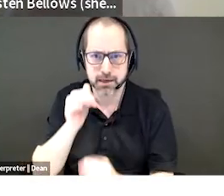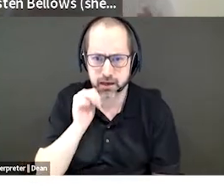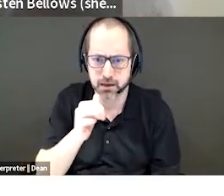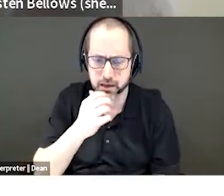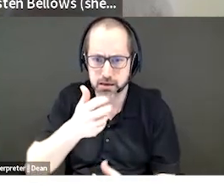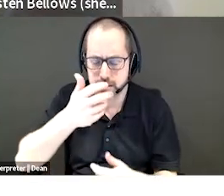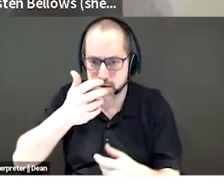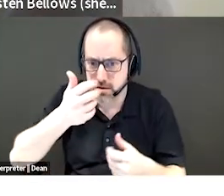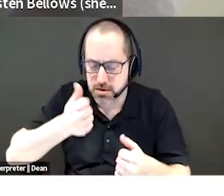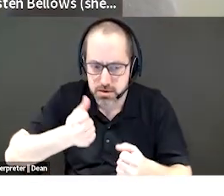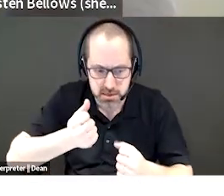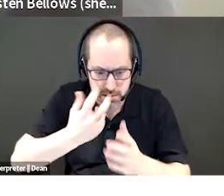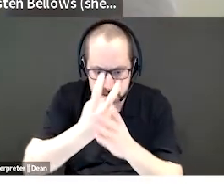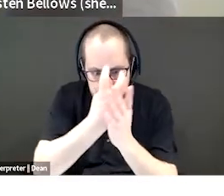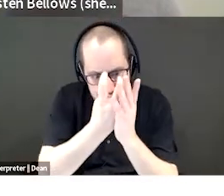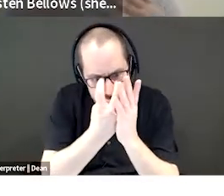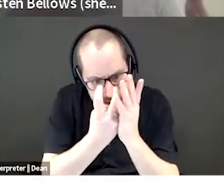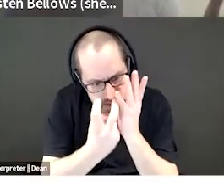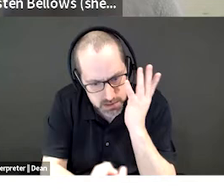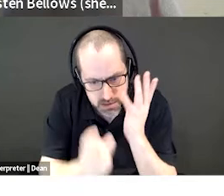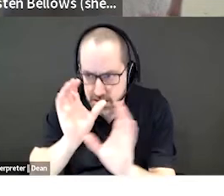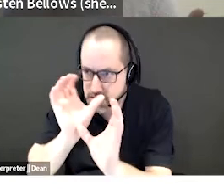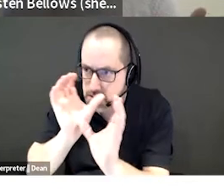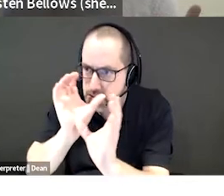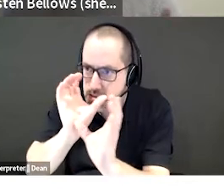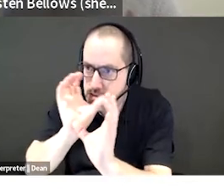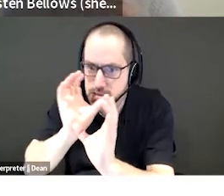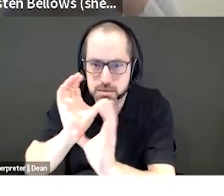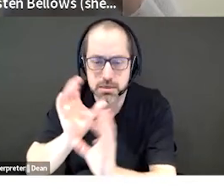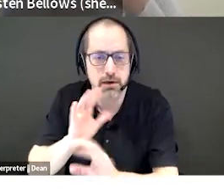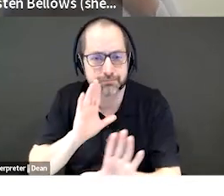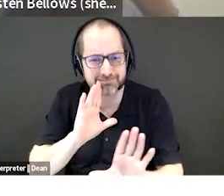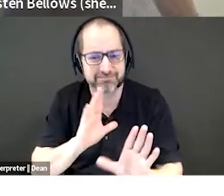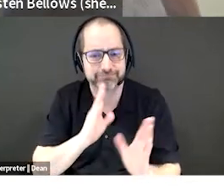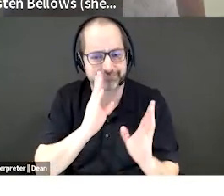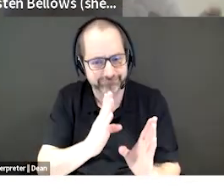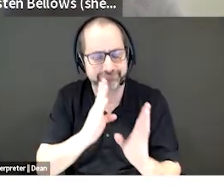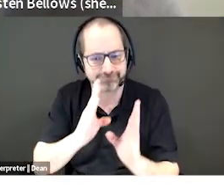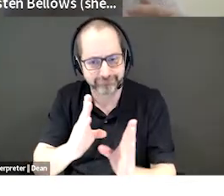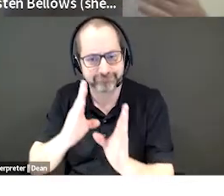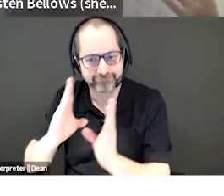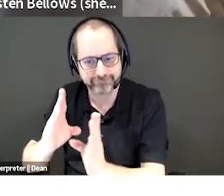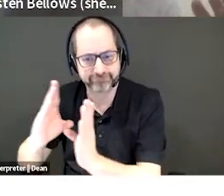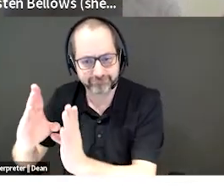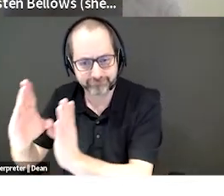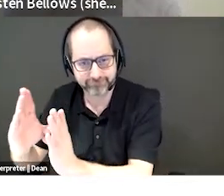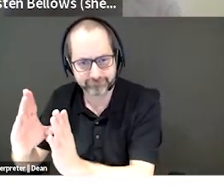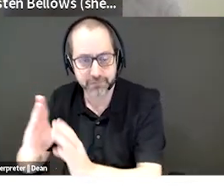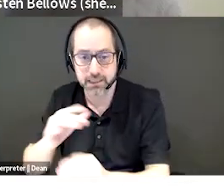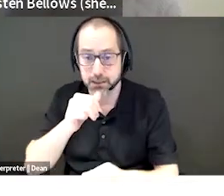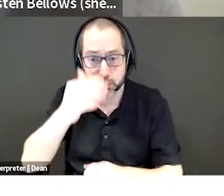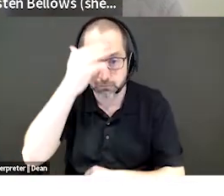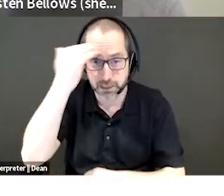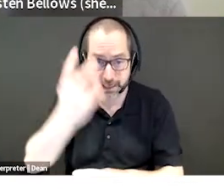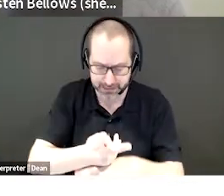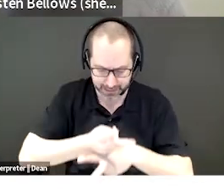thing that you're doing. So this leads into the next point, which is remember, like, stay social, remember self-care.